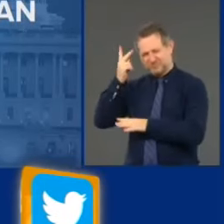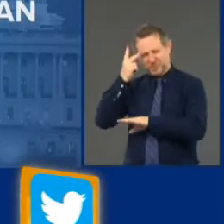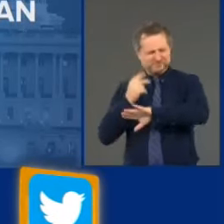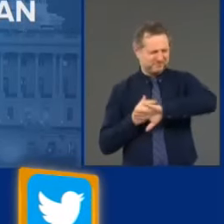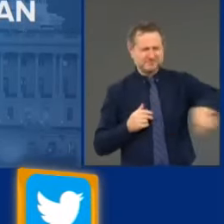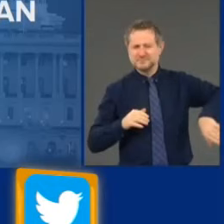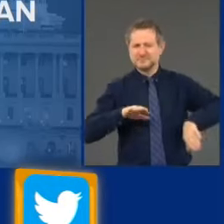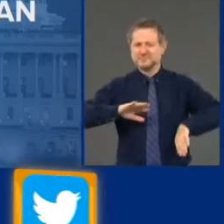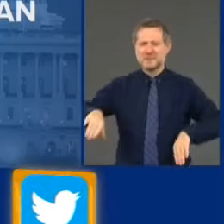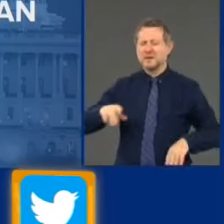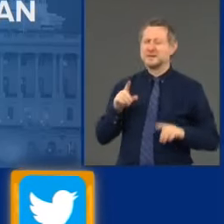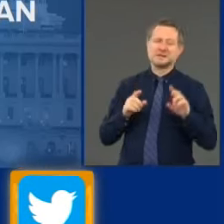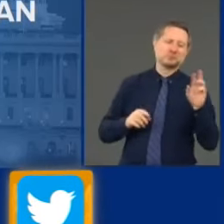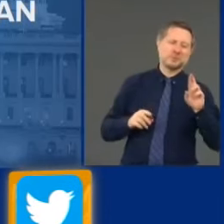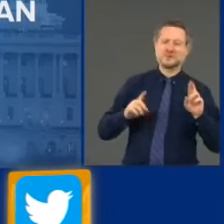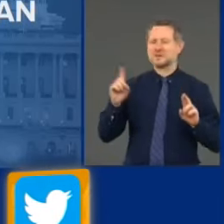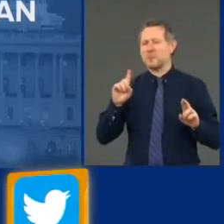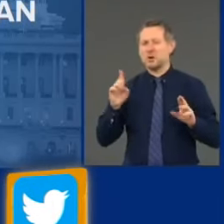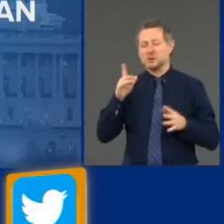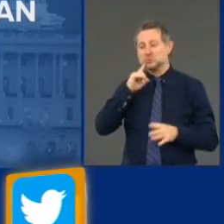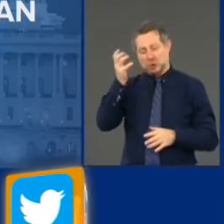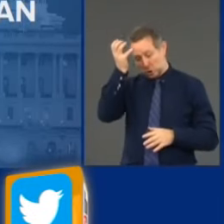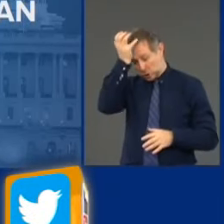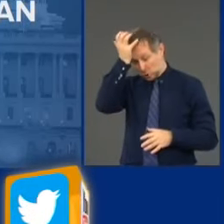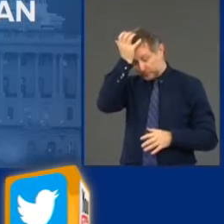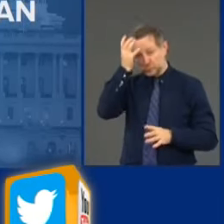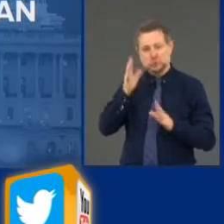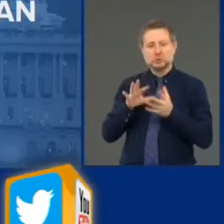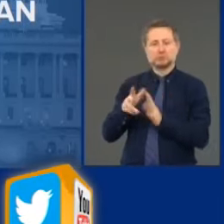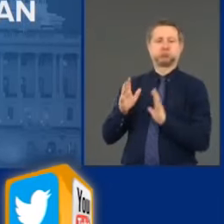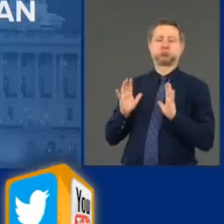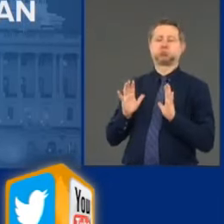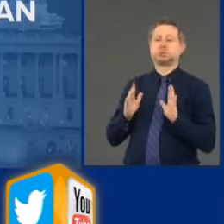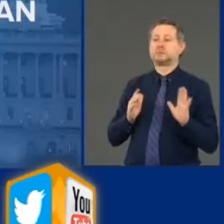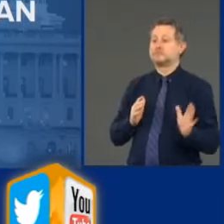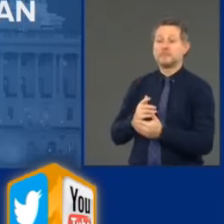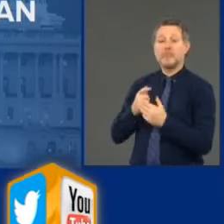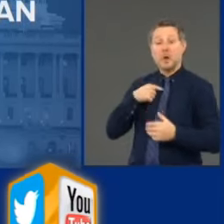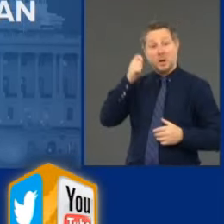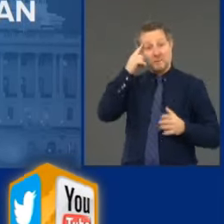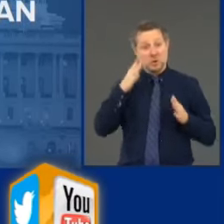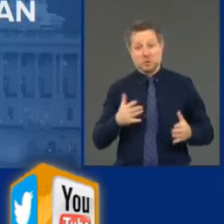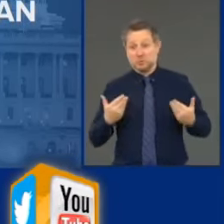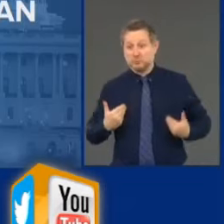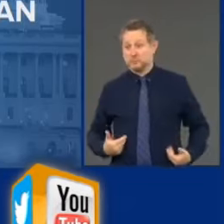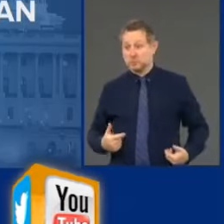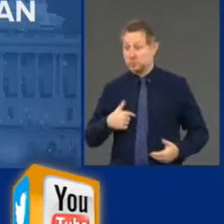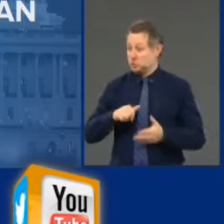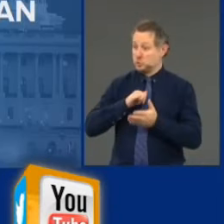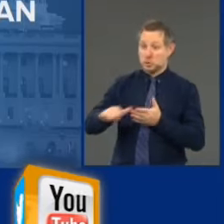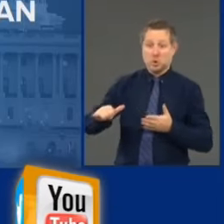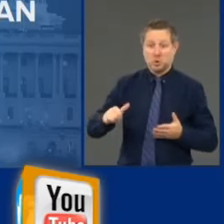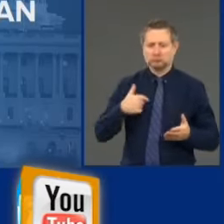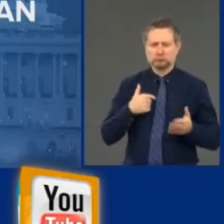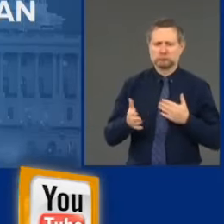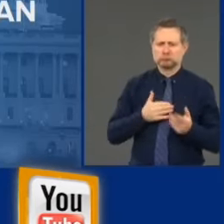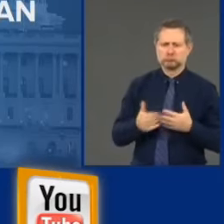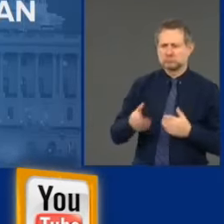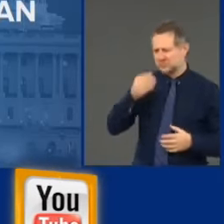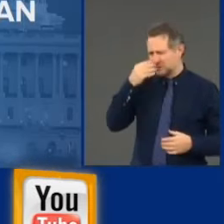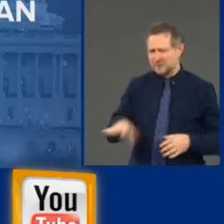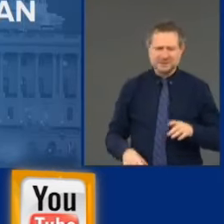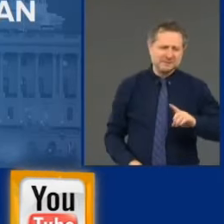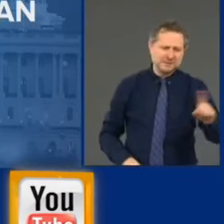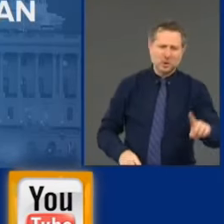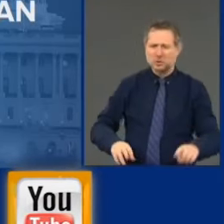all garbage now. I'm the governor of New York. All New Yorkers. I don't care if you're Democrat, Republican, atheist. I